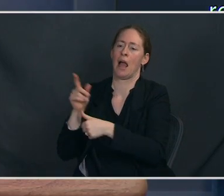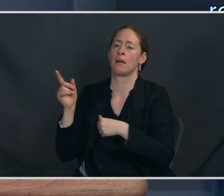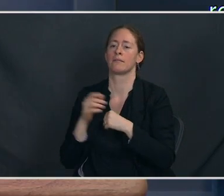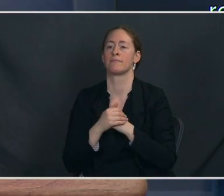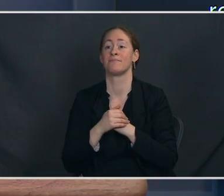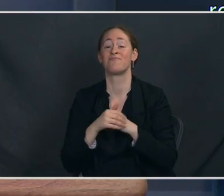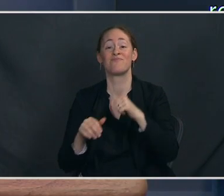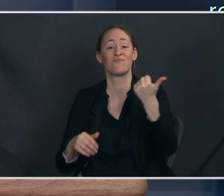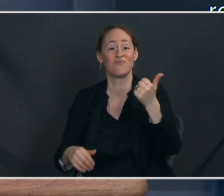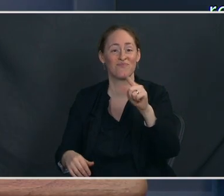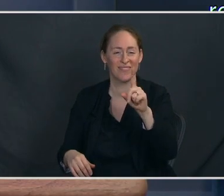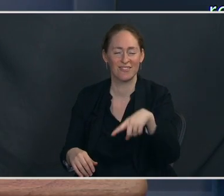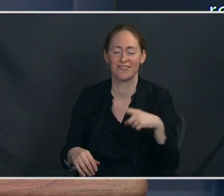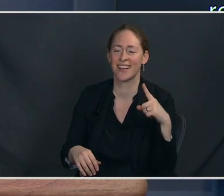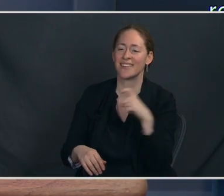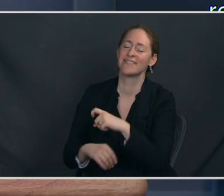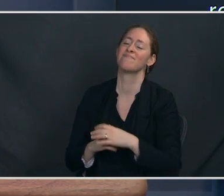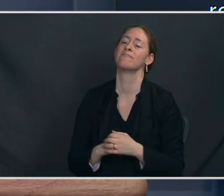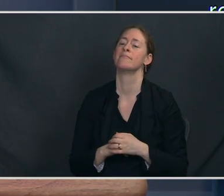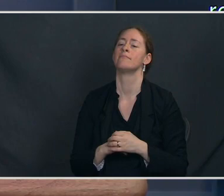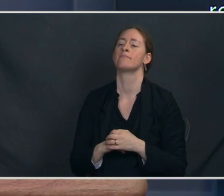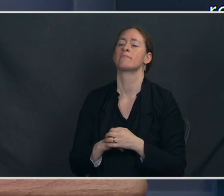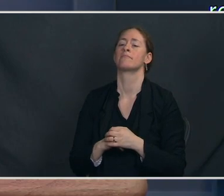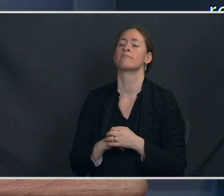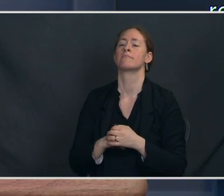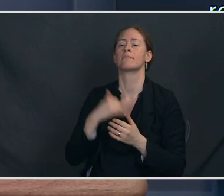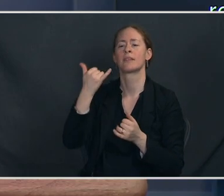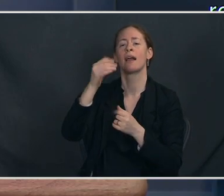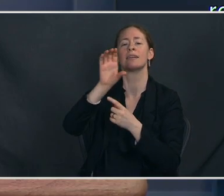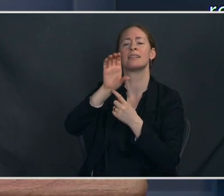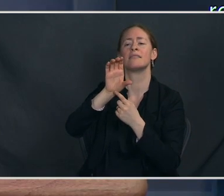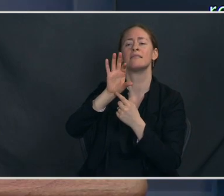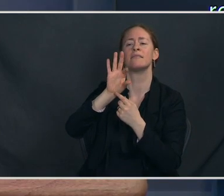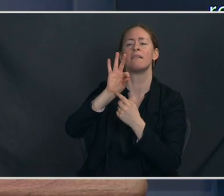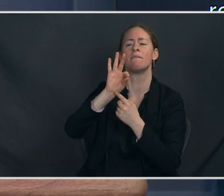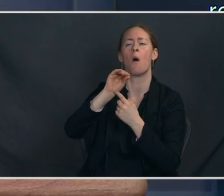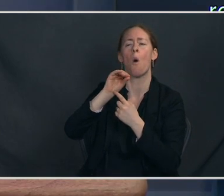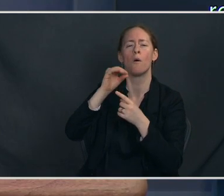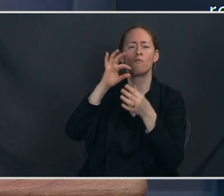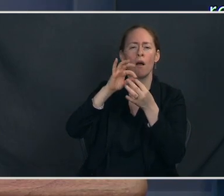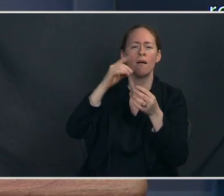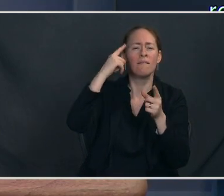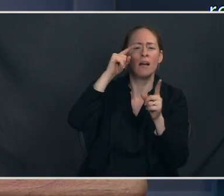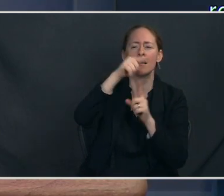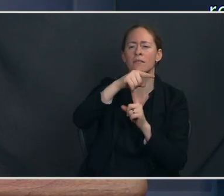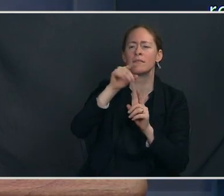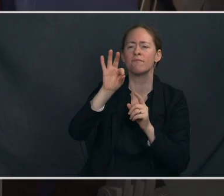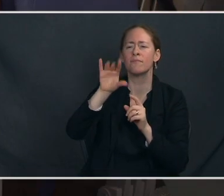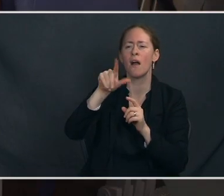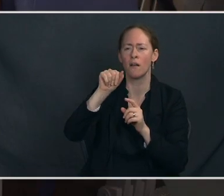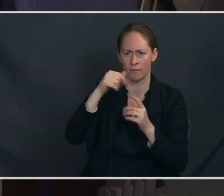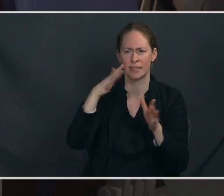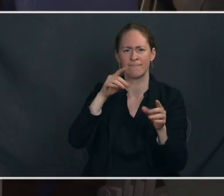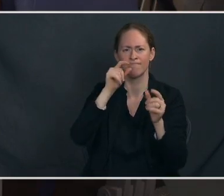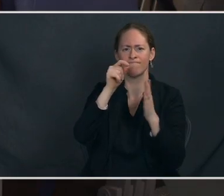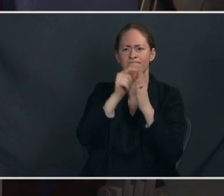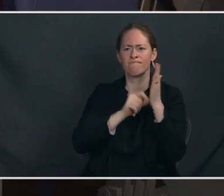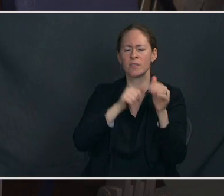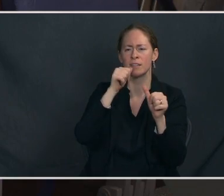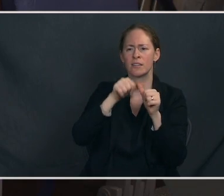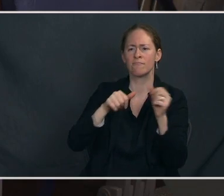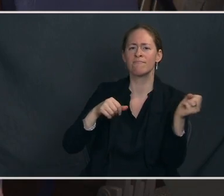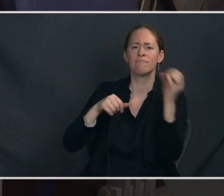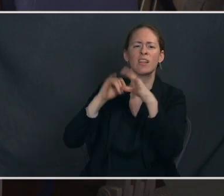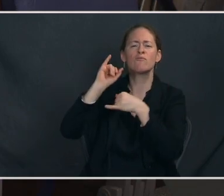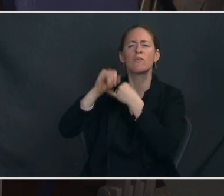report now that the chief financial officer of Florida has sent a letter to the International Olympic Committee that Florida would like to host